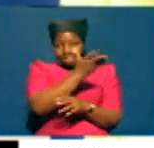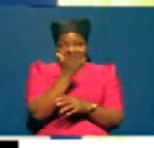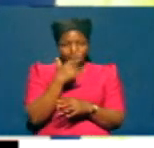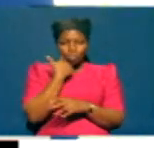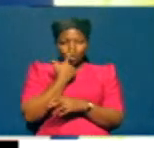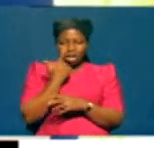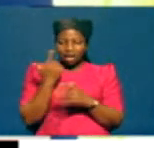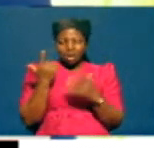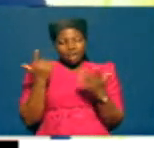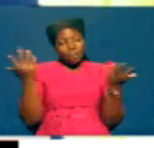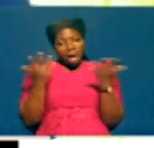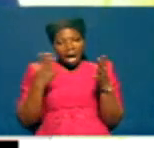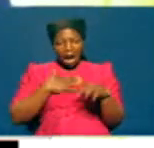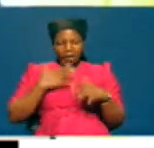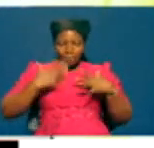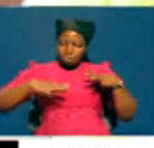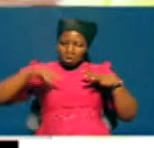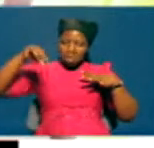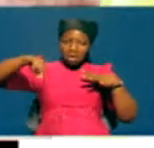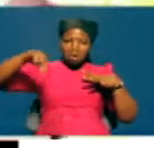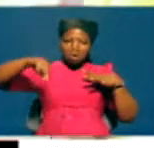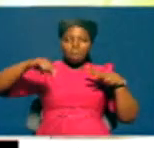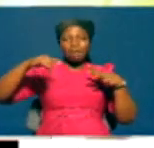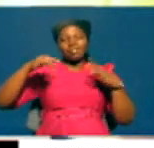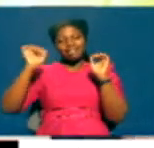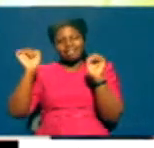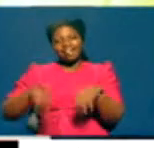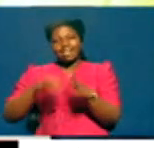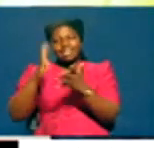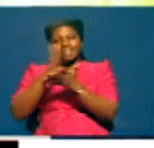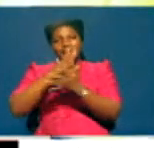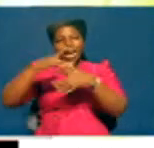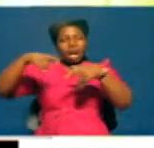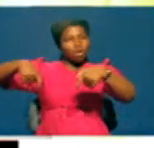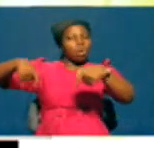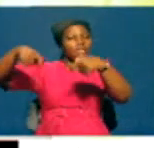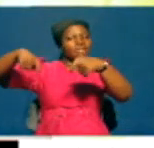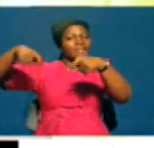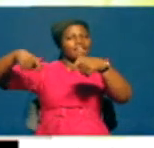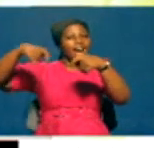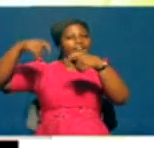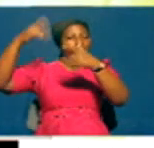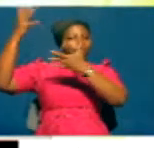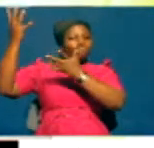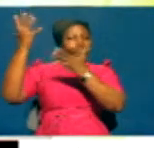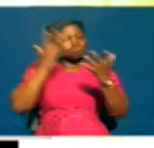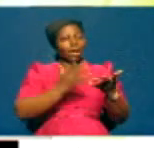Gikomba would be able to share a container in terms of what they bring.